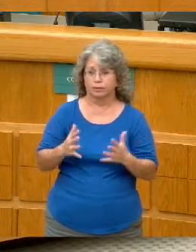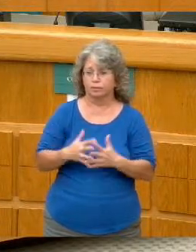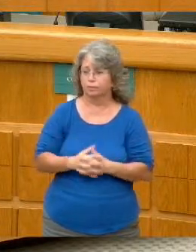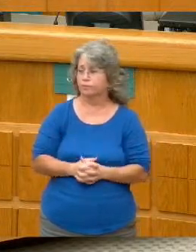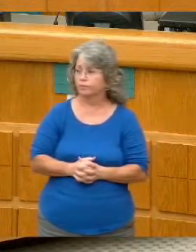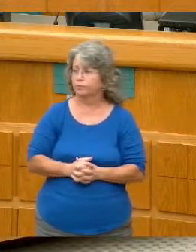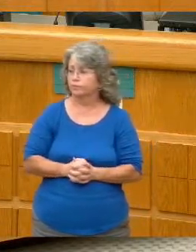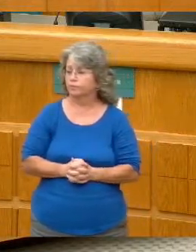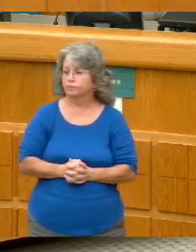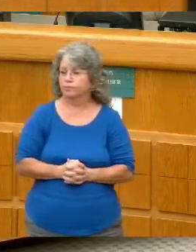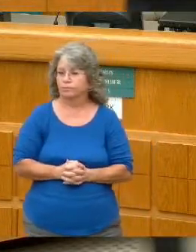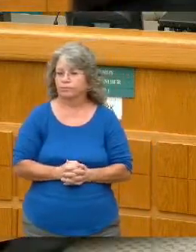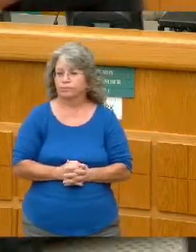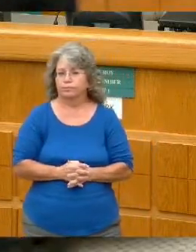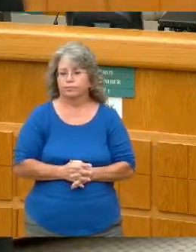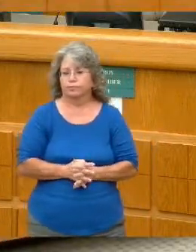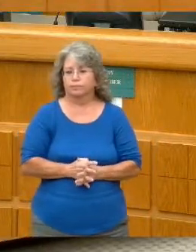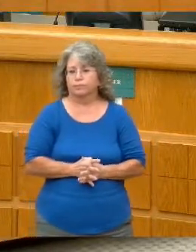Anybody else? That's it. Right.